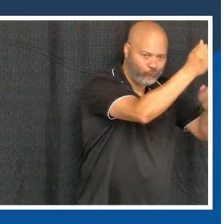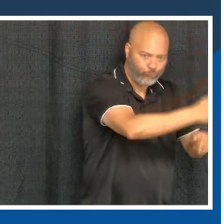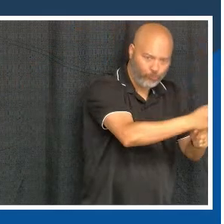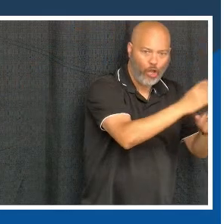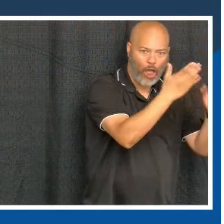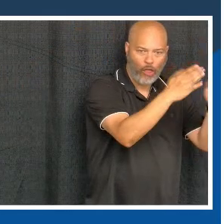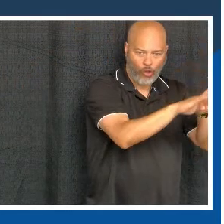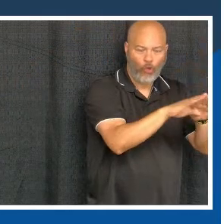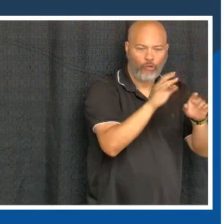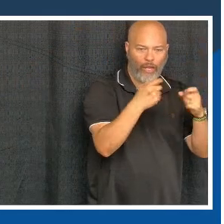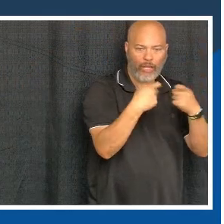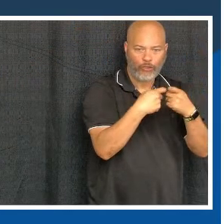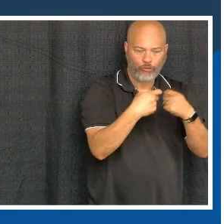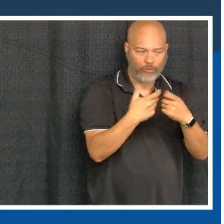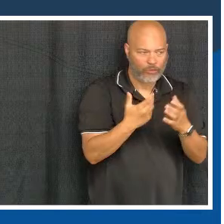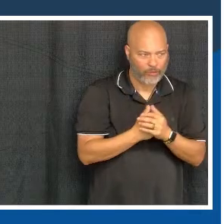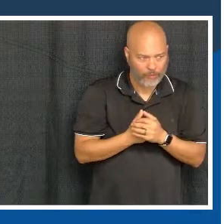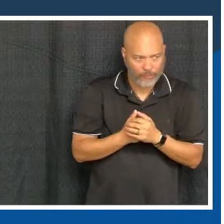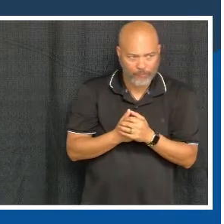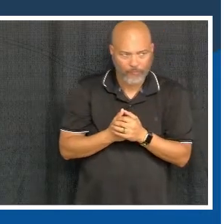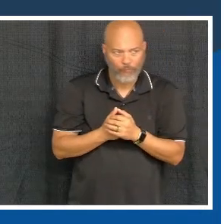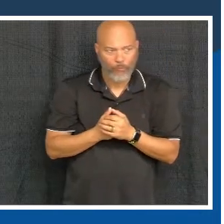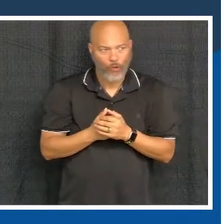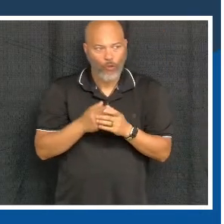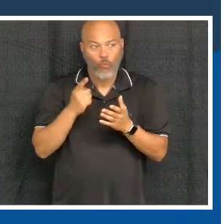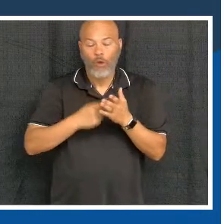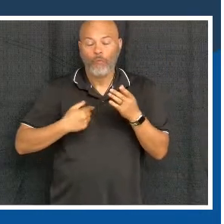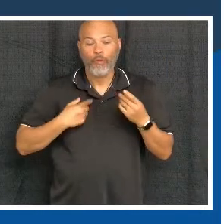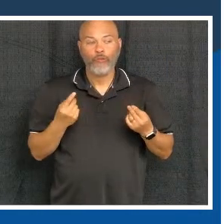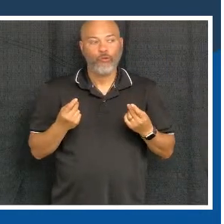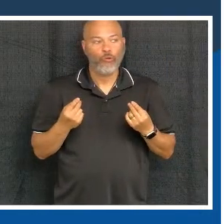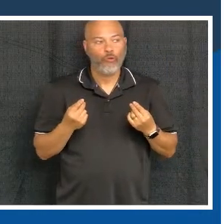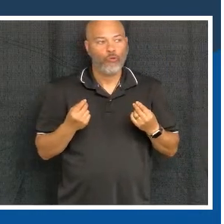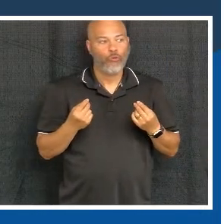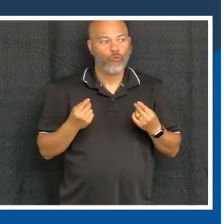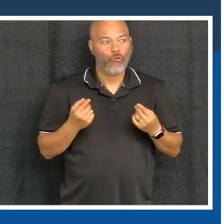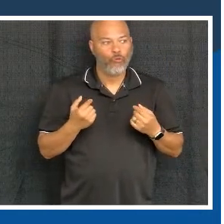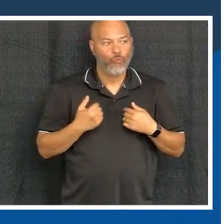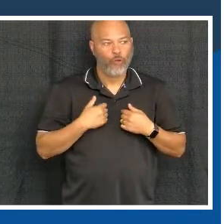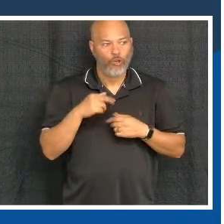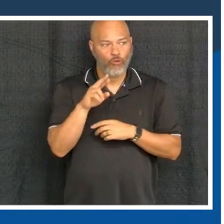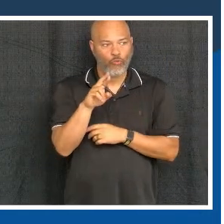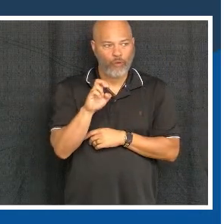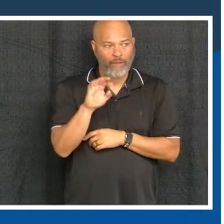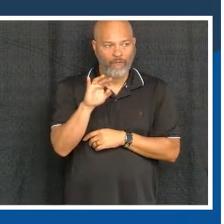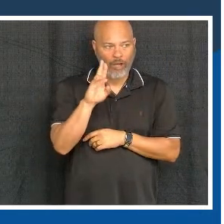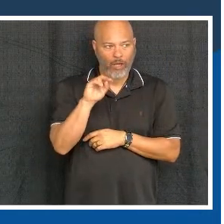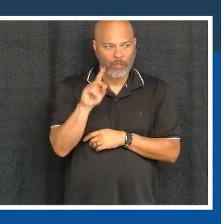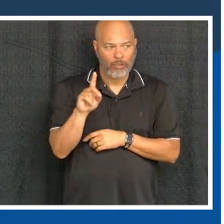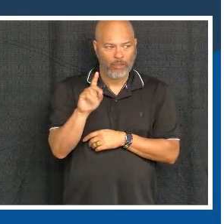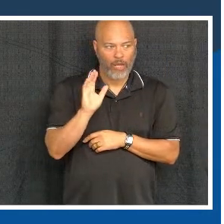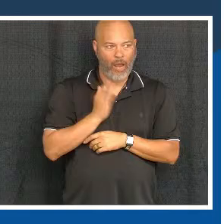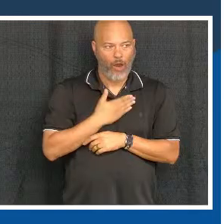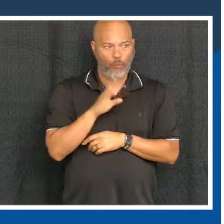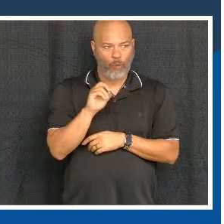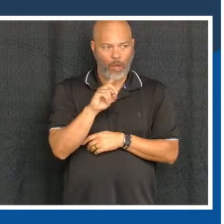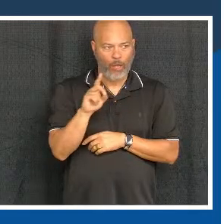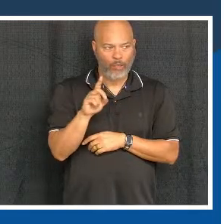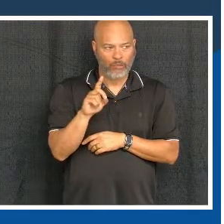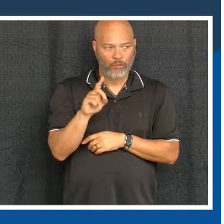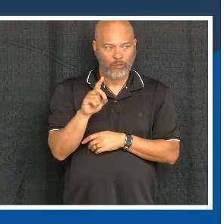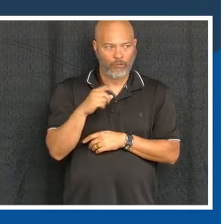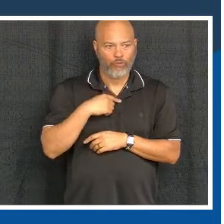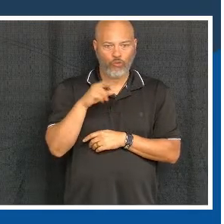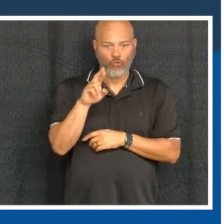So what we're doing, here's what, in a nutshell, what we're going to be doing. We're going to refund our 2015 bonds and